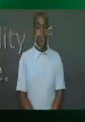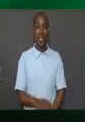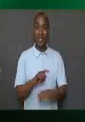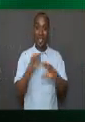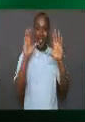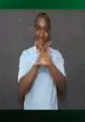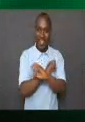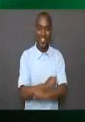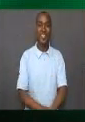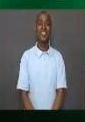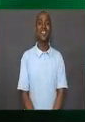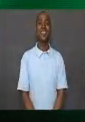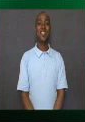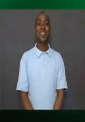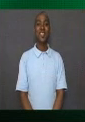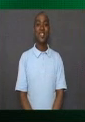Time's up!